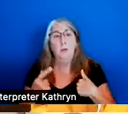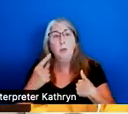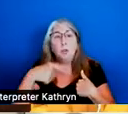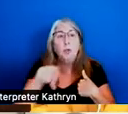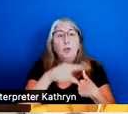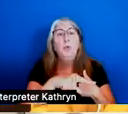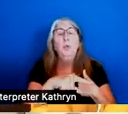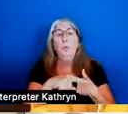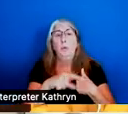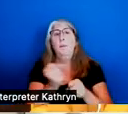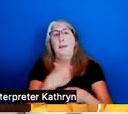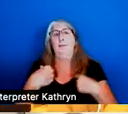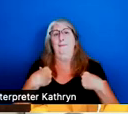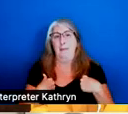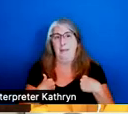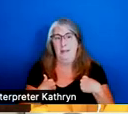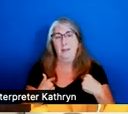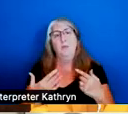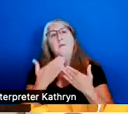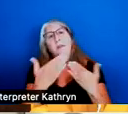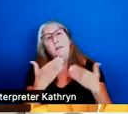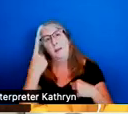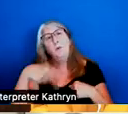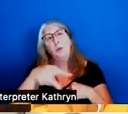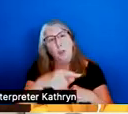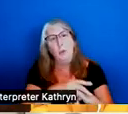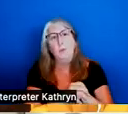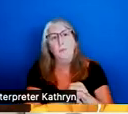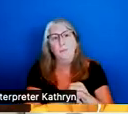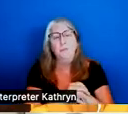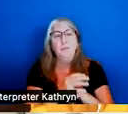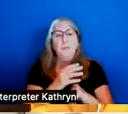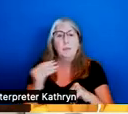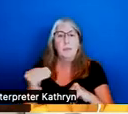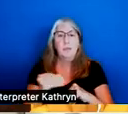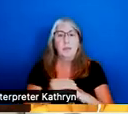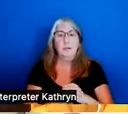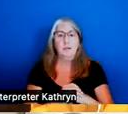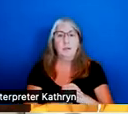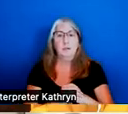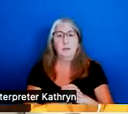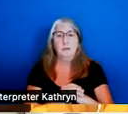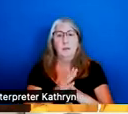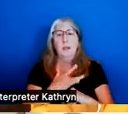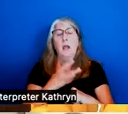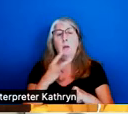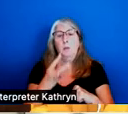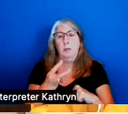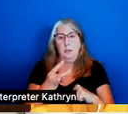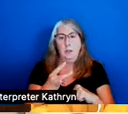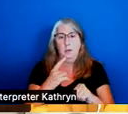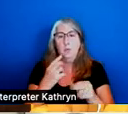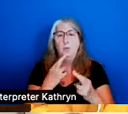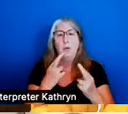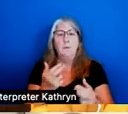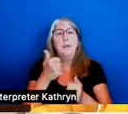You made me. So I'm very thankful for you guys. And I would like to recommend